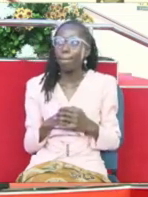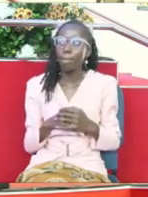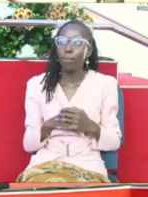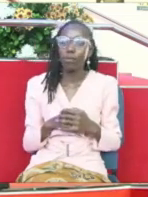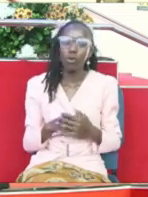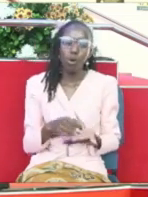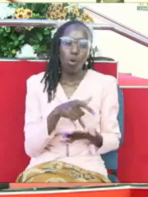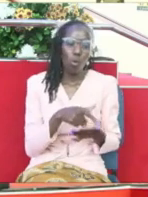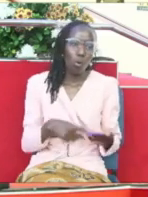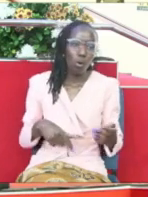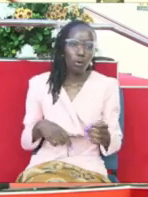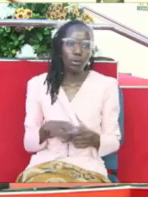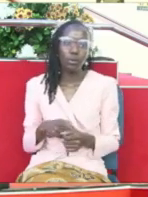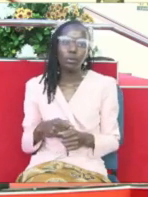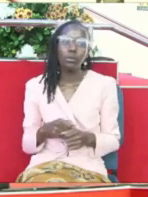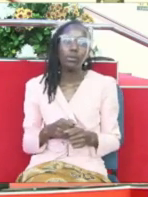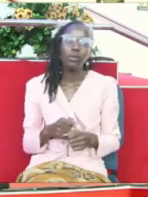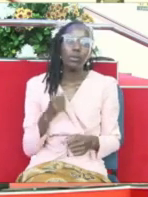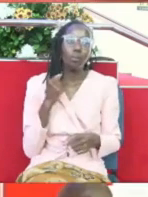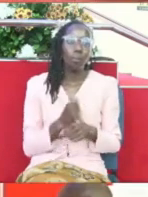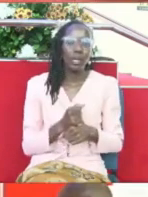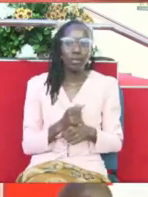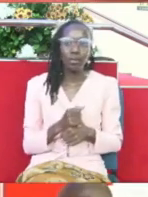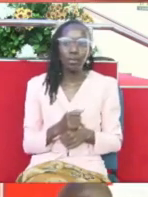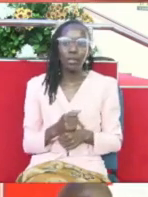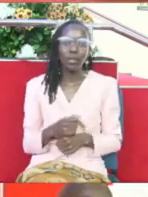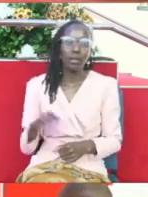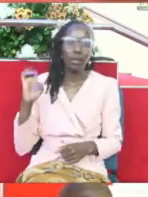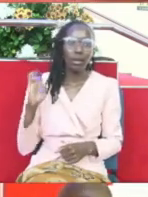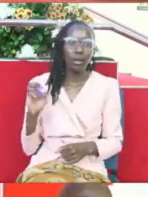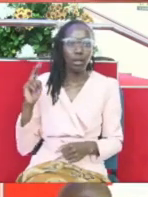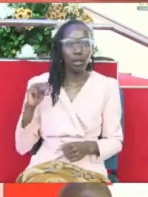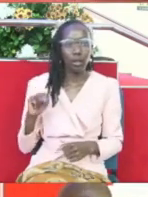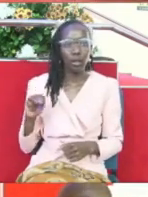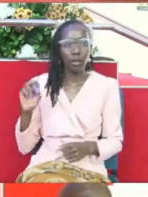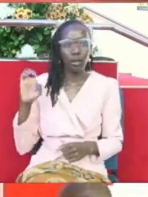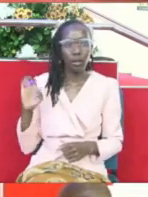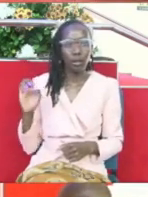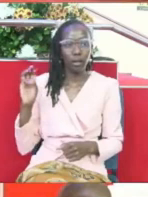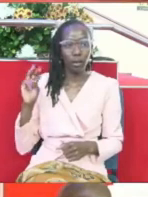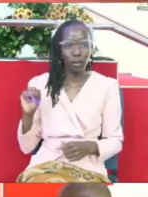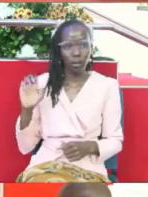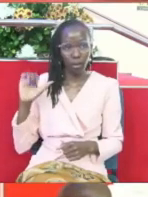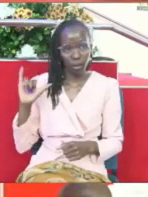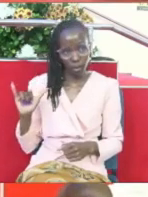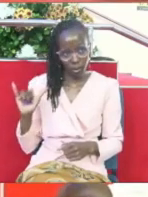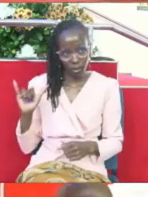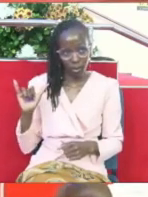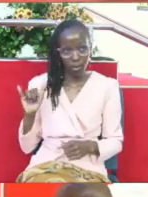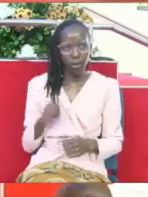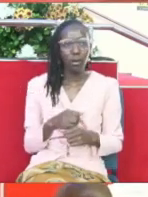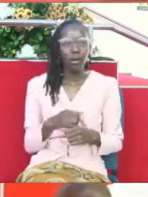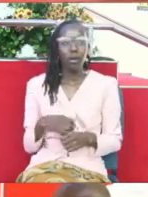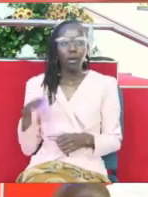be comfortable around us? Ni nini hiki ambacho kumfanya adui awe ametulia wakati yuko karibu nasi? Because we do not have